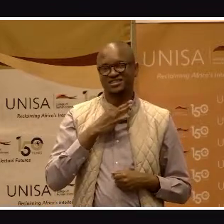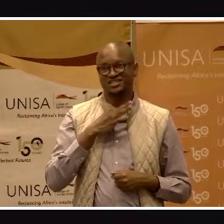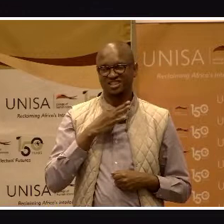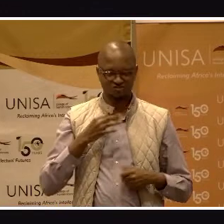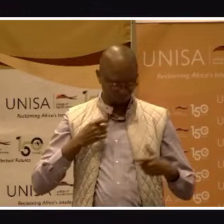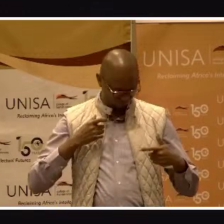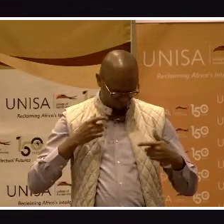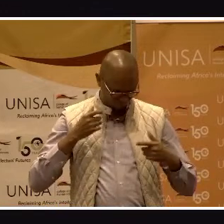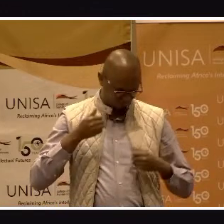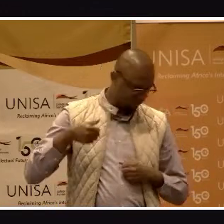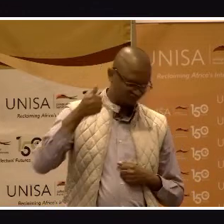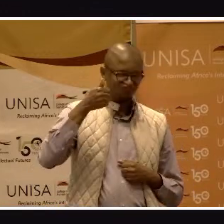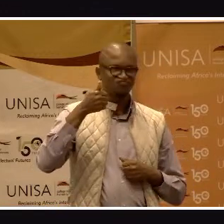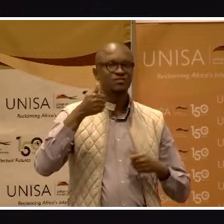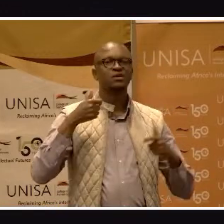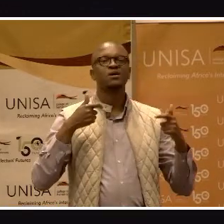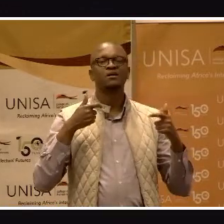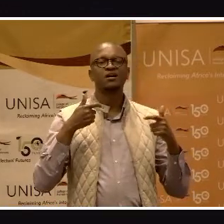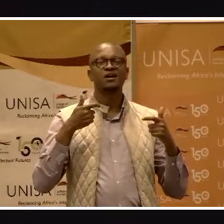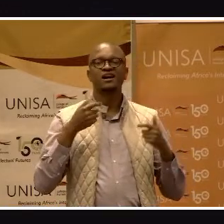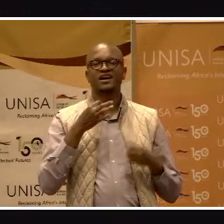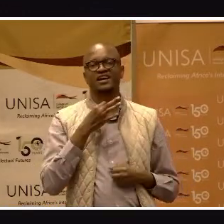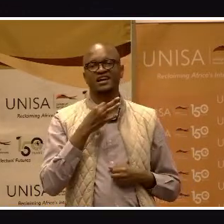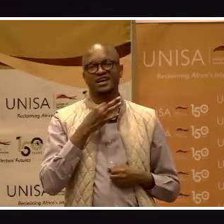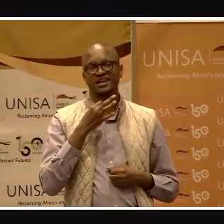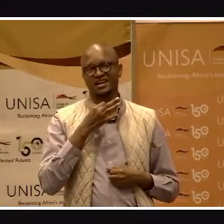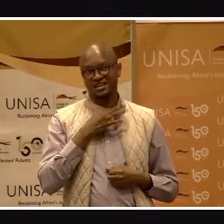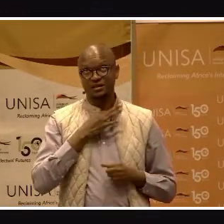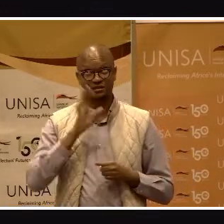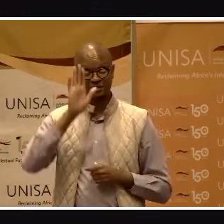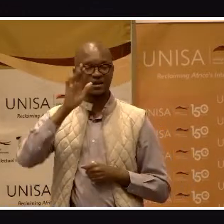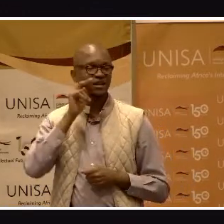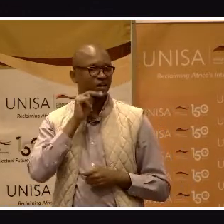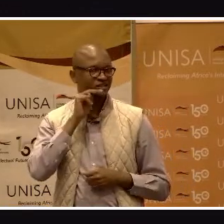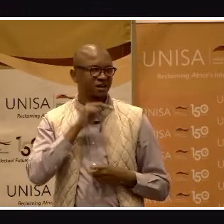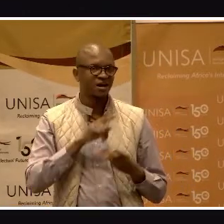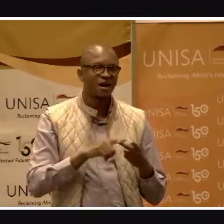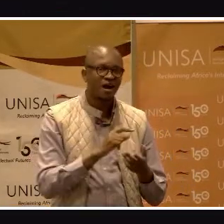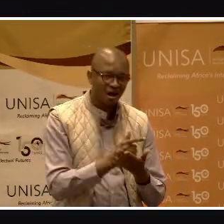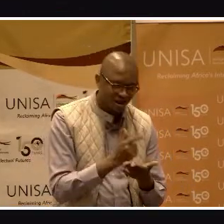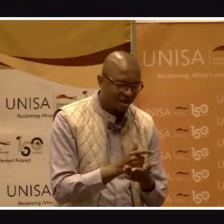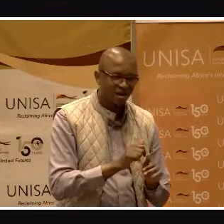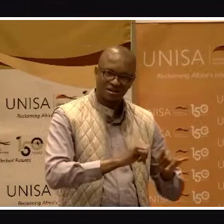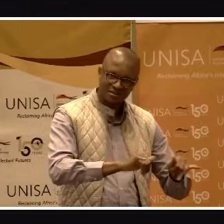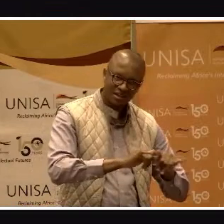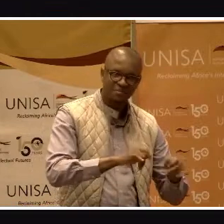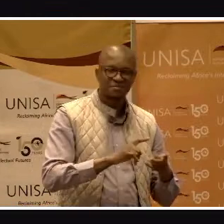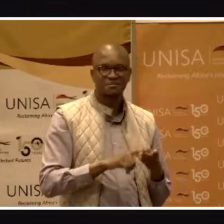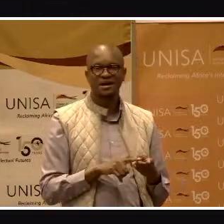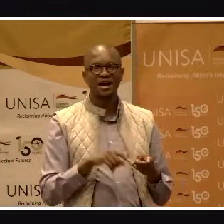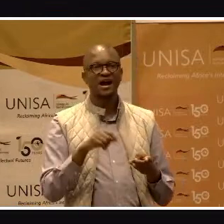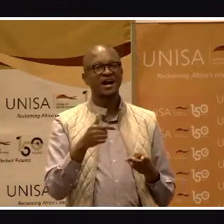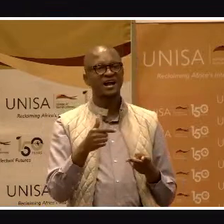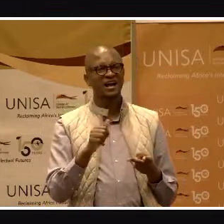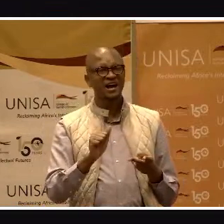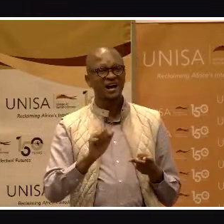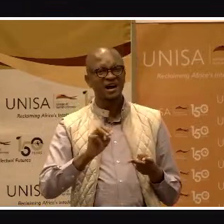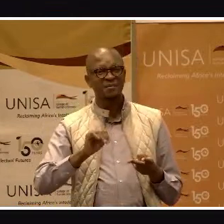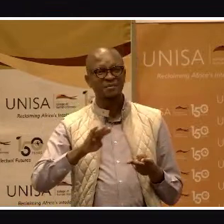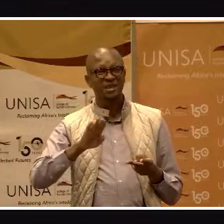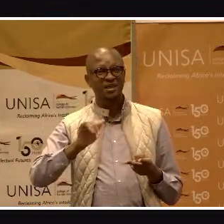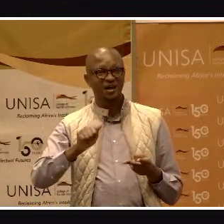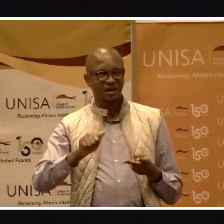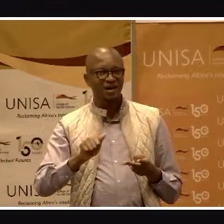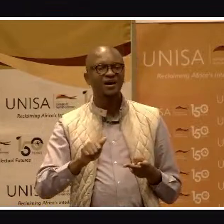dominates as our official language. In Ghana, English. In Gambia, English. In the